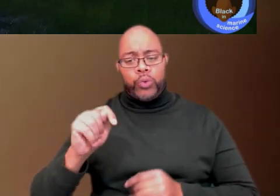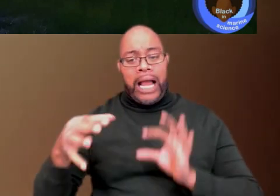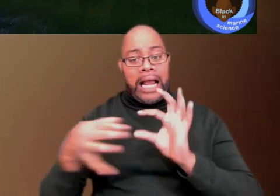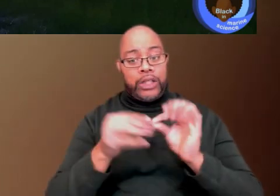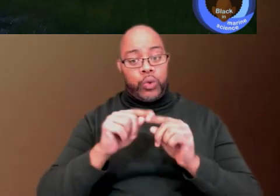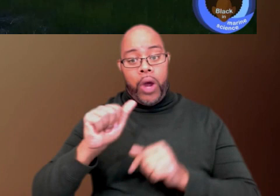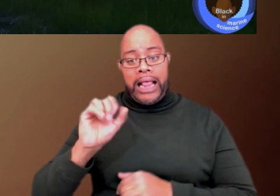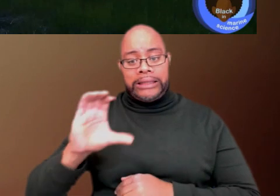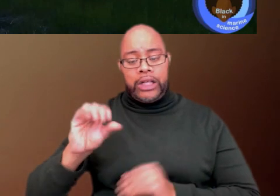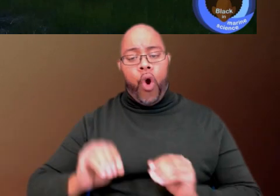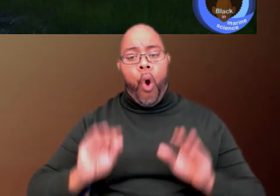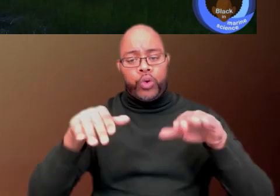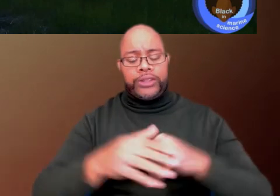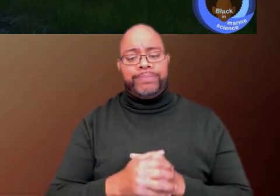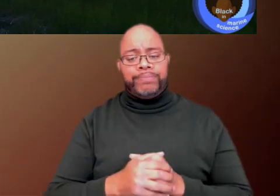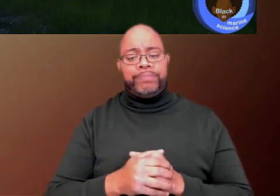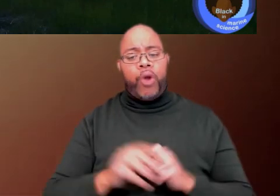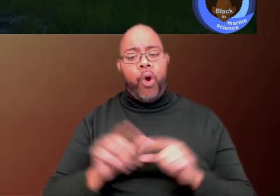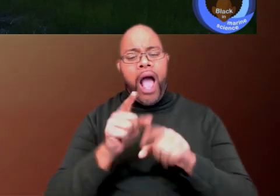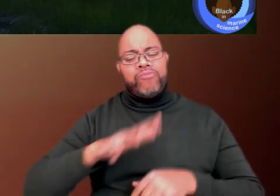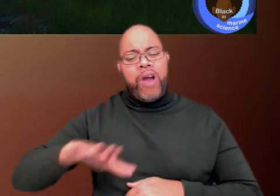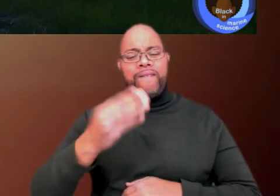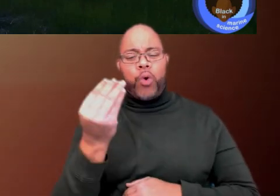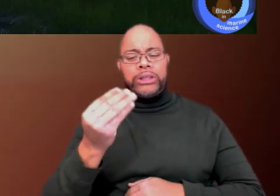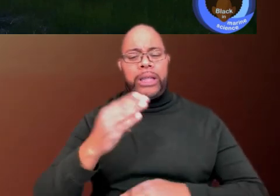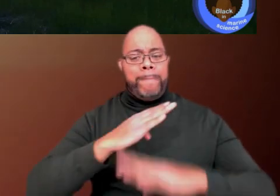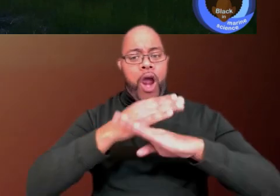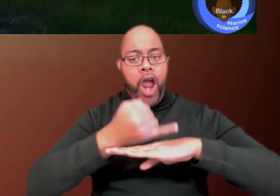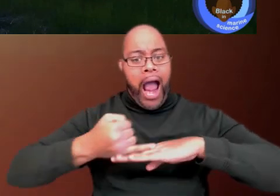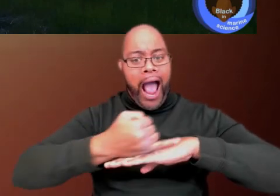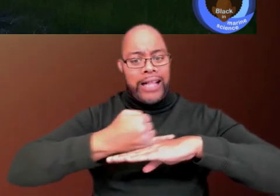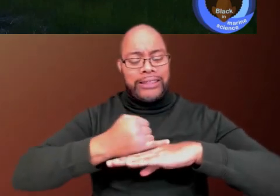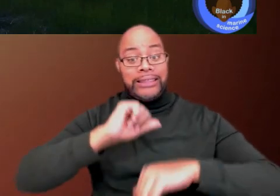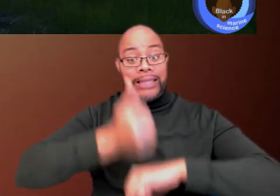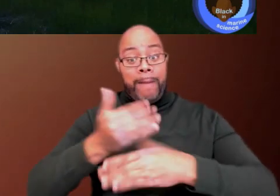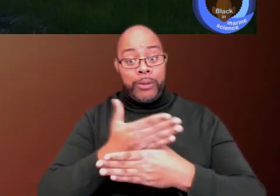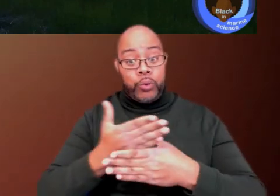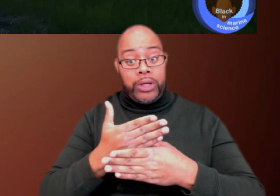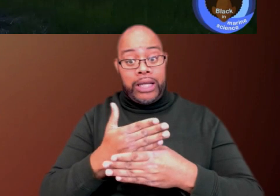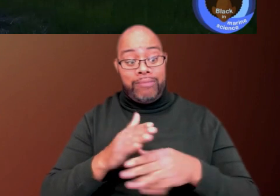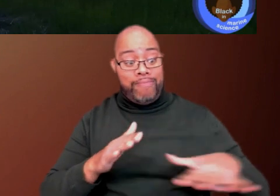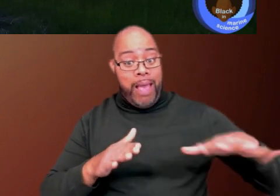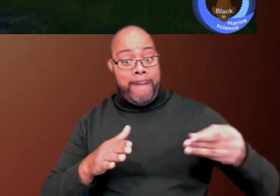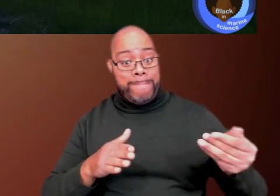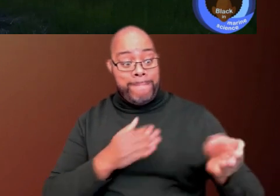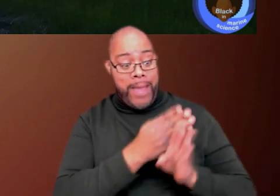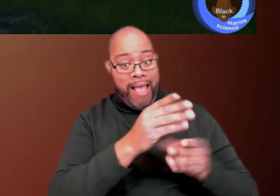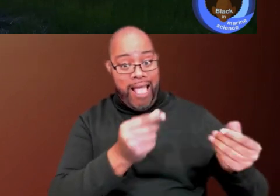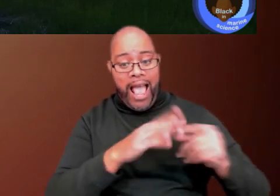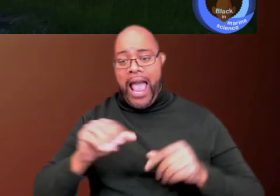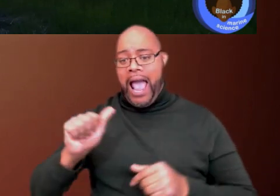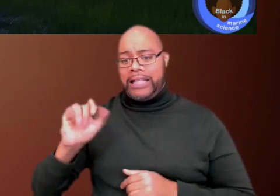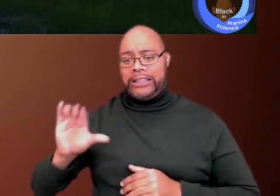to the Atlantic Ocean. It also has around 14 barrier islands situated between the mainland coast and the Atlantic